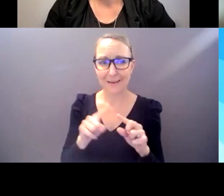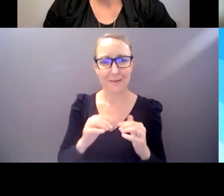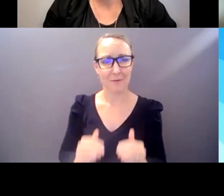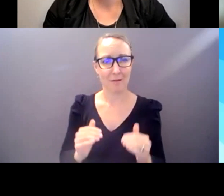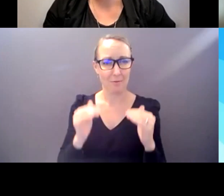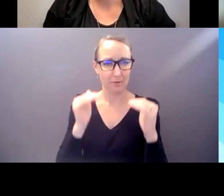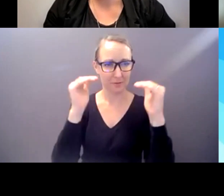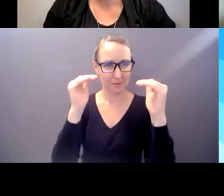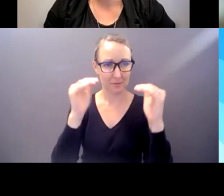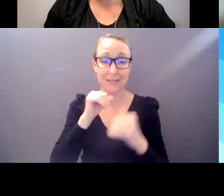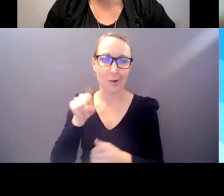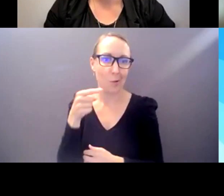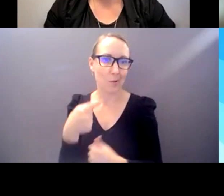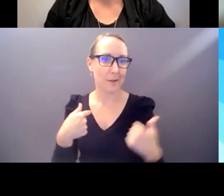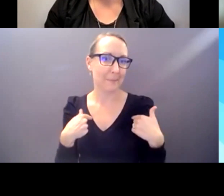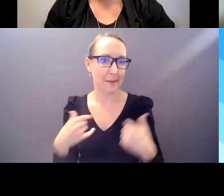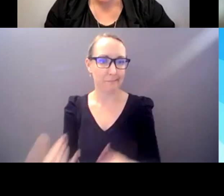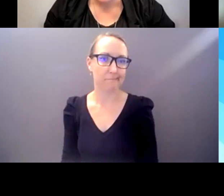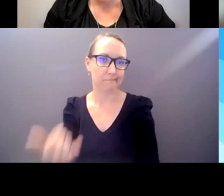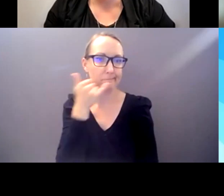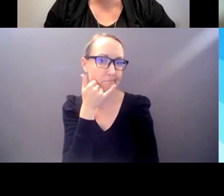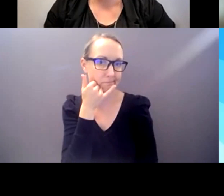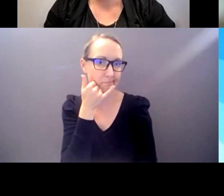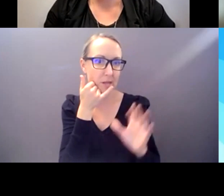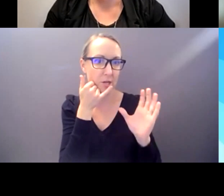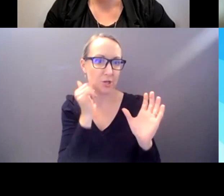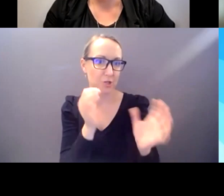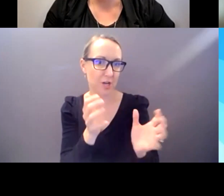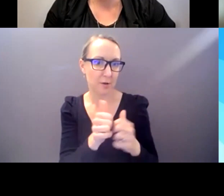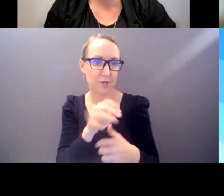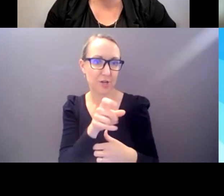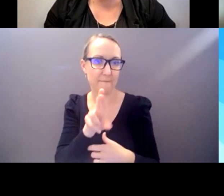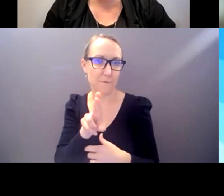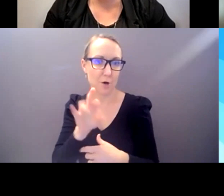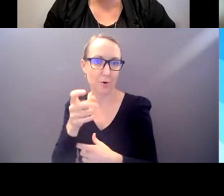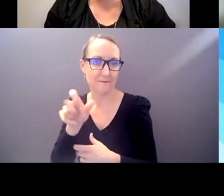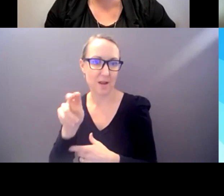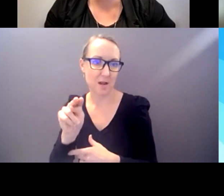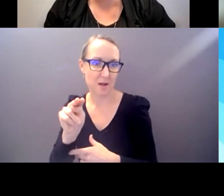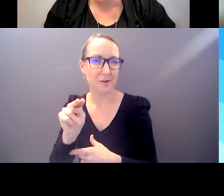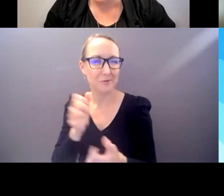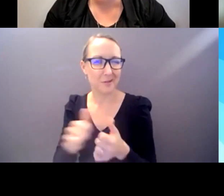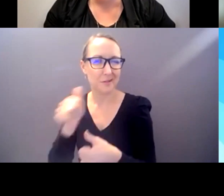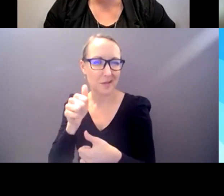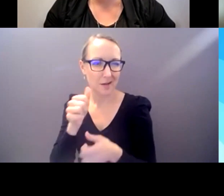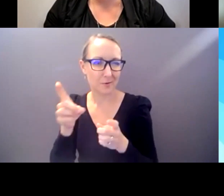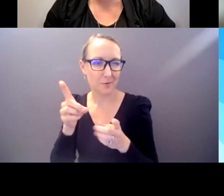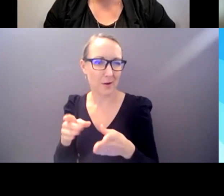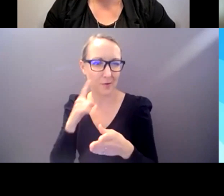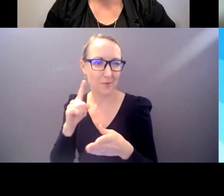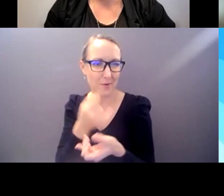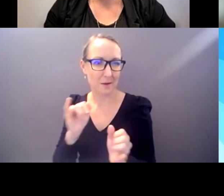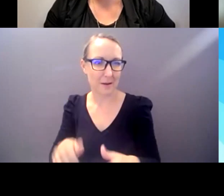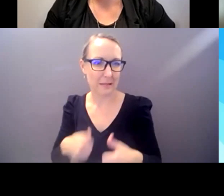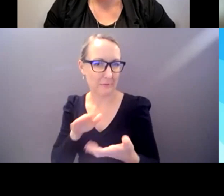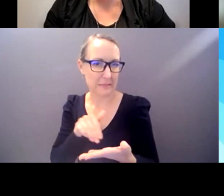just, me picking up the phone and talking with Jennifer Griffin, who is the executive director of our independent living center.